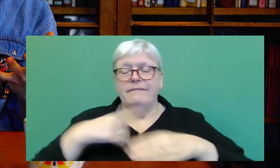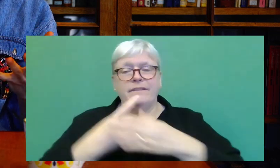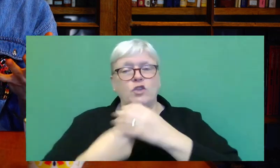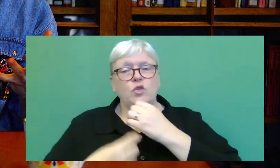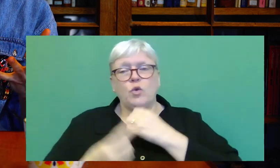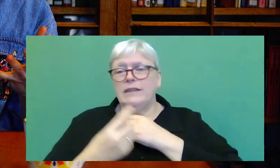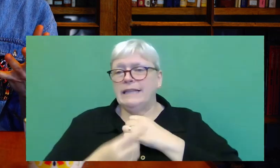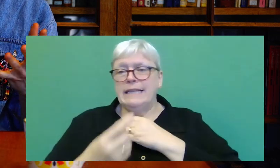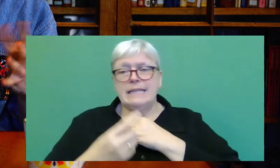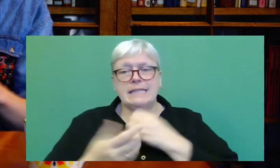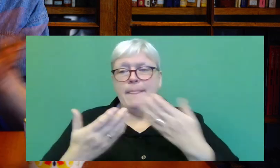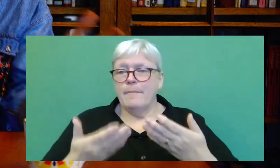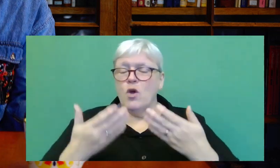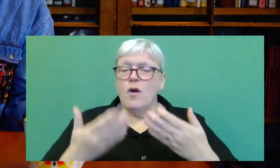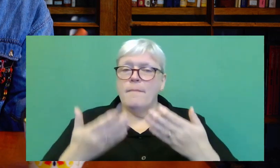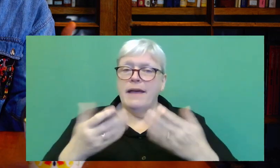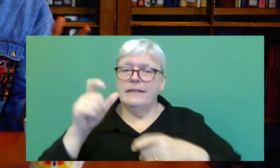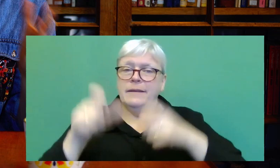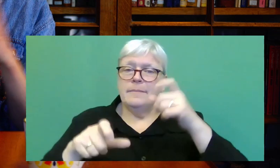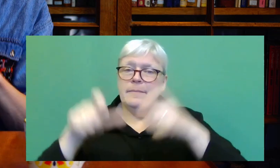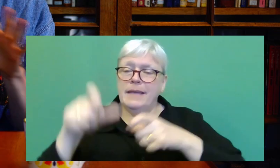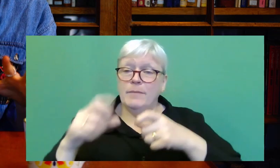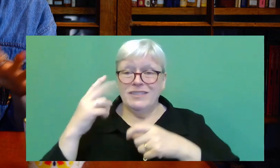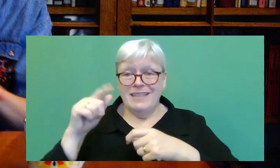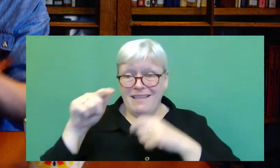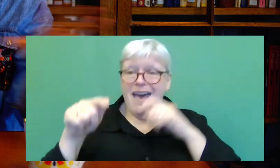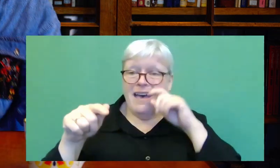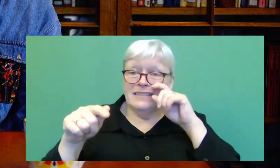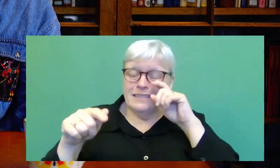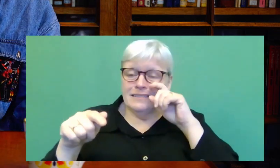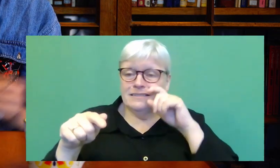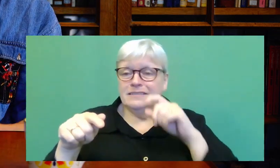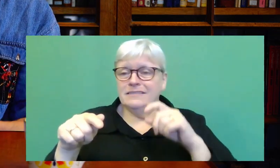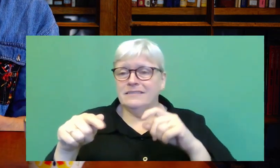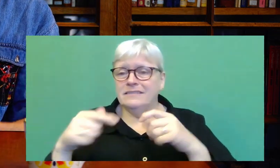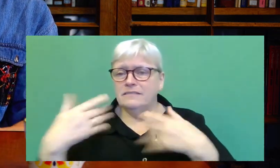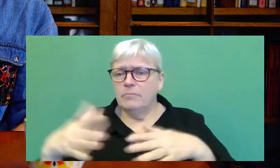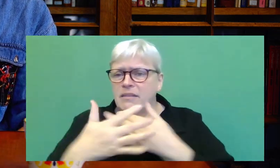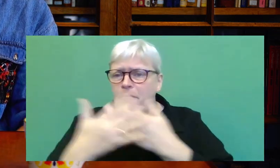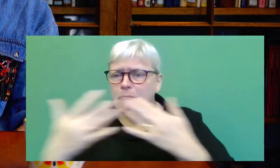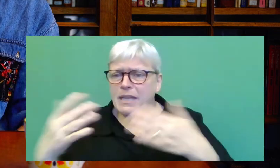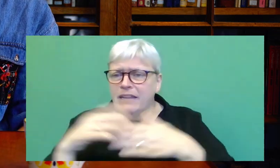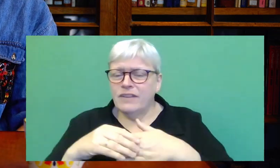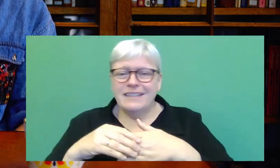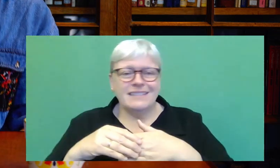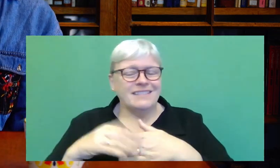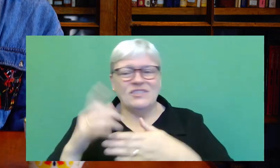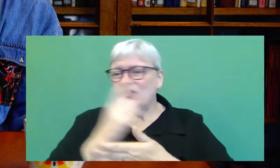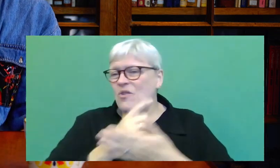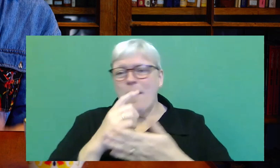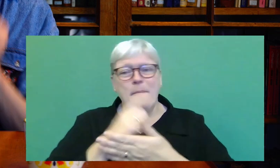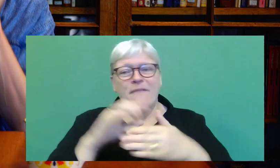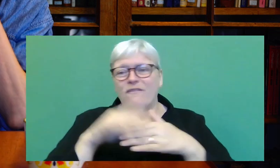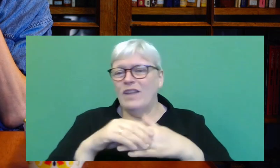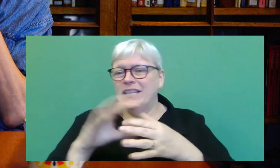this loneliness epidemic and they say, but he had lots of friends. It's like, it's not about the friendship network, it's about what you can reveal to